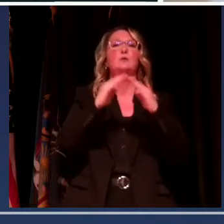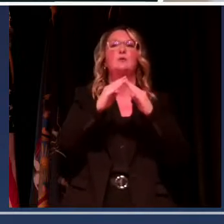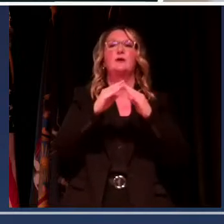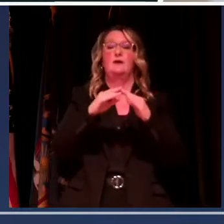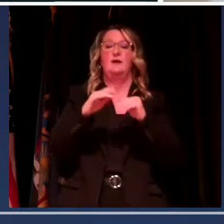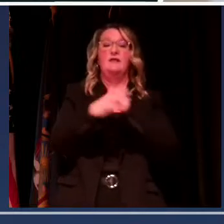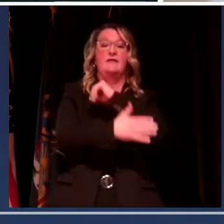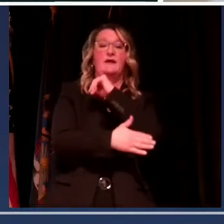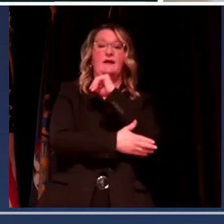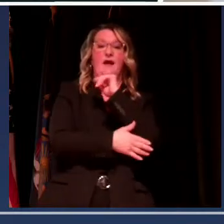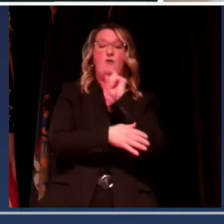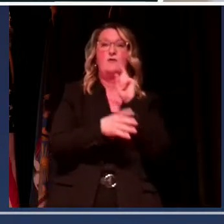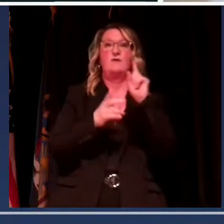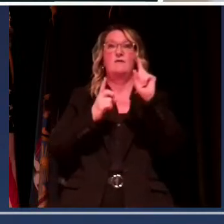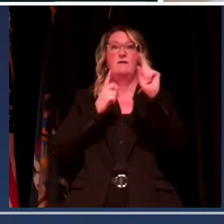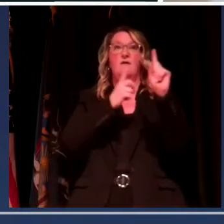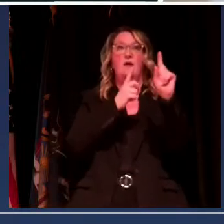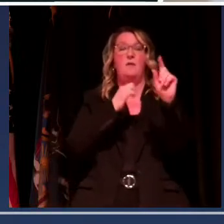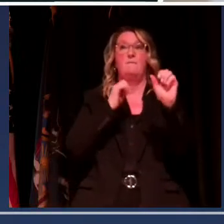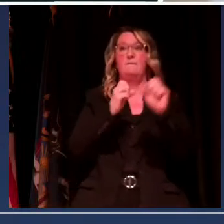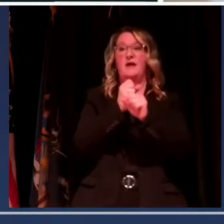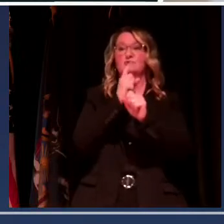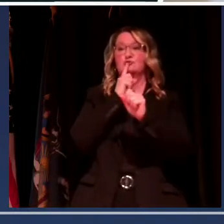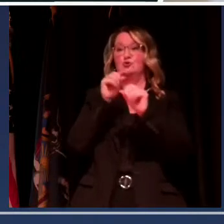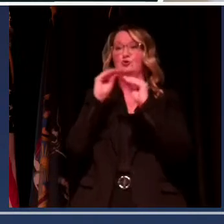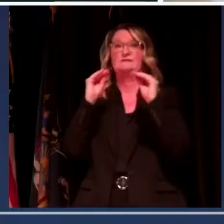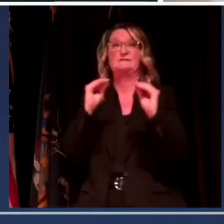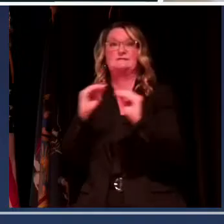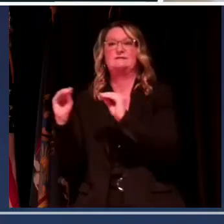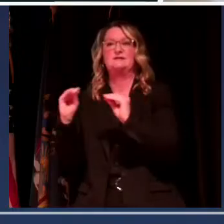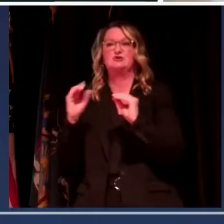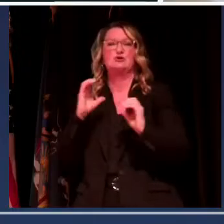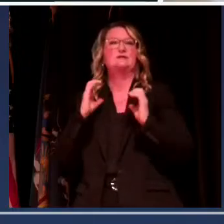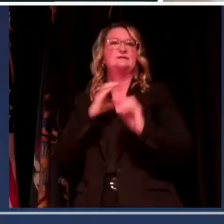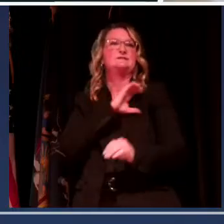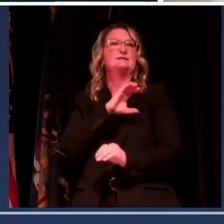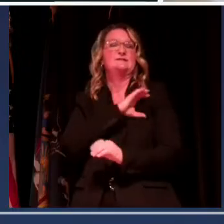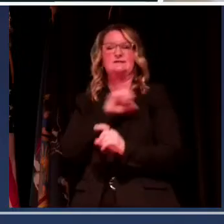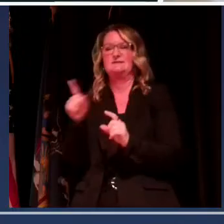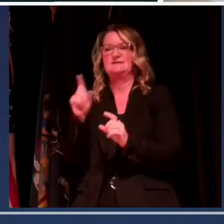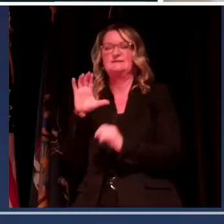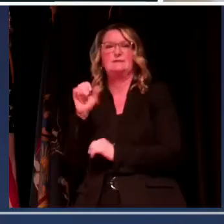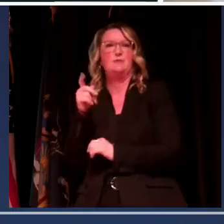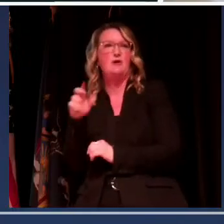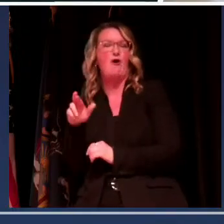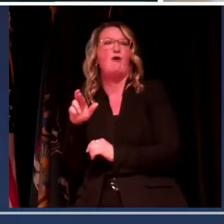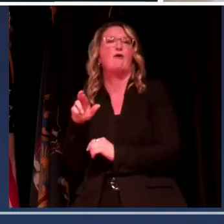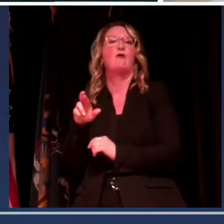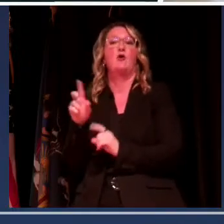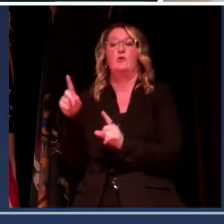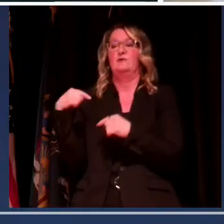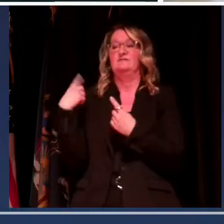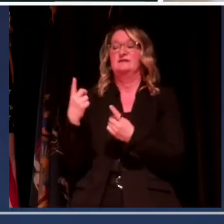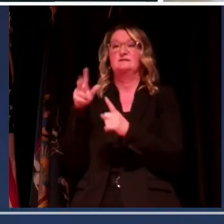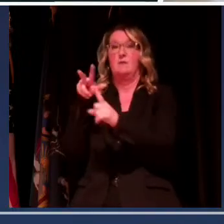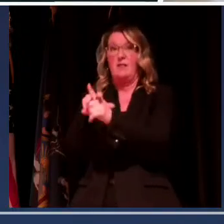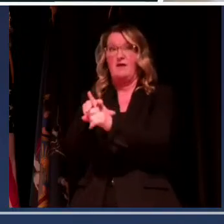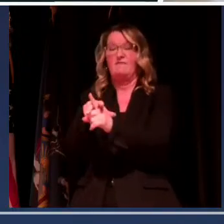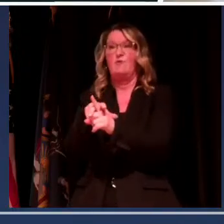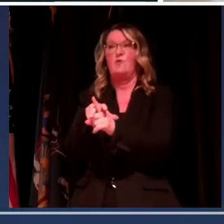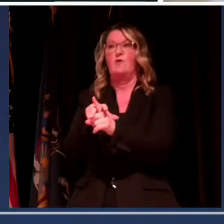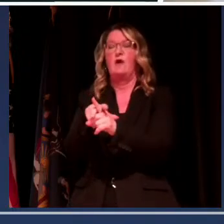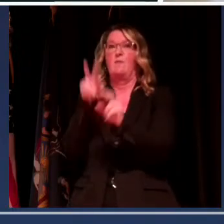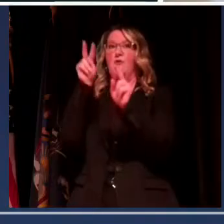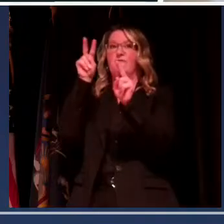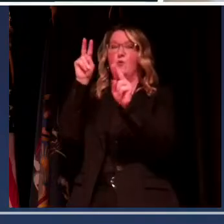on a path to secure Citizen CPR Heart-Safe Community designation. We have since applied for it. We're looking